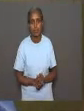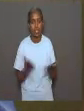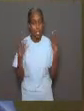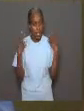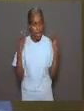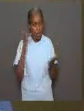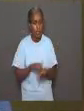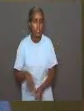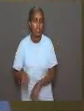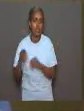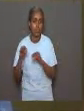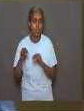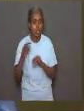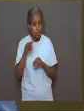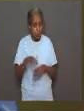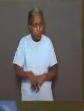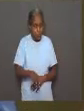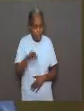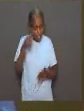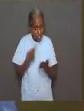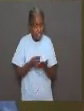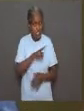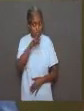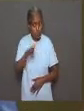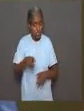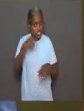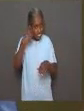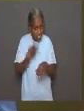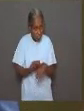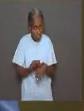students. Did you find this question difficult?